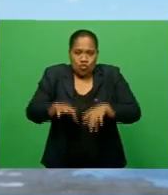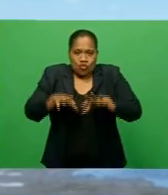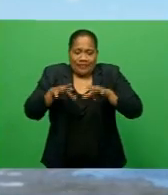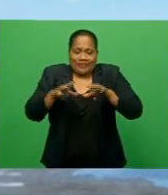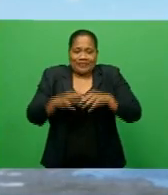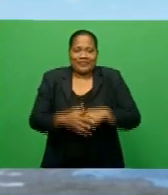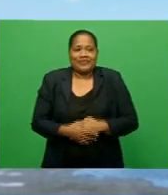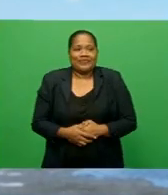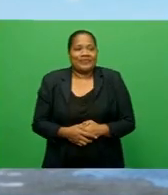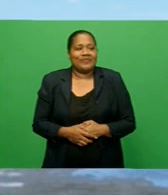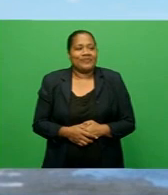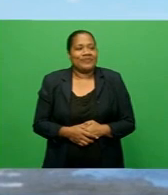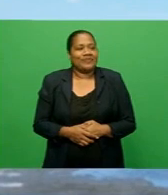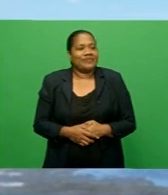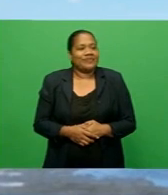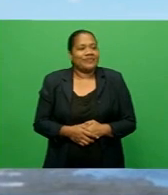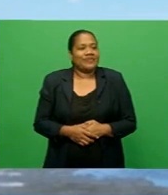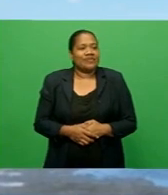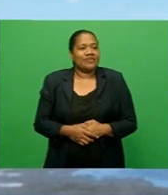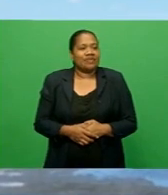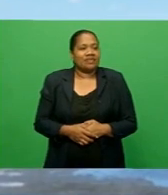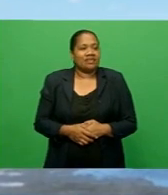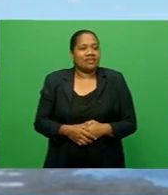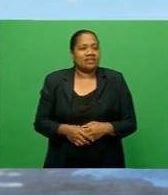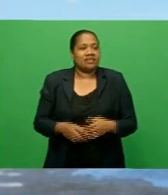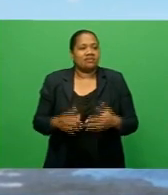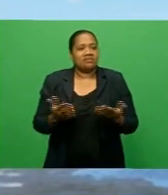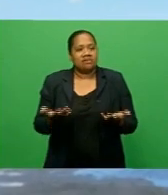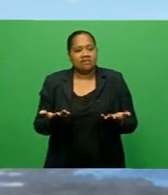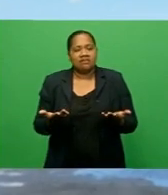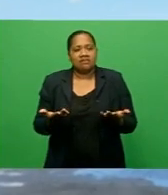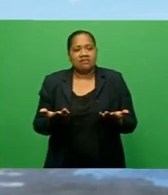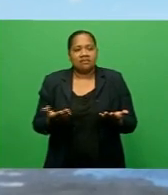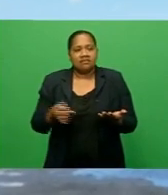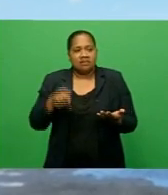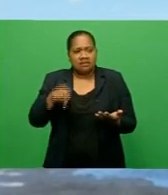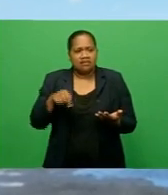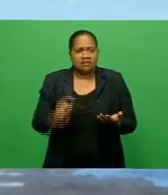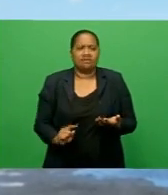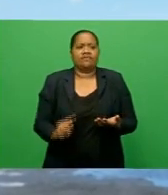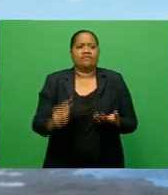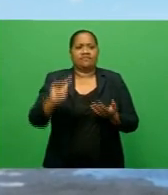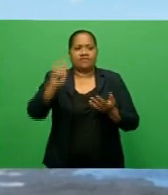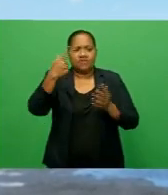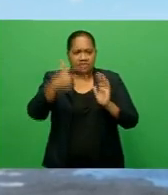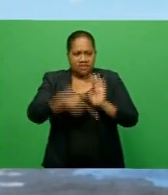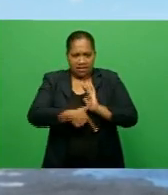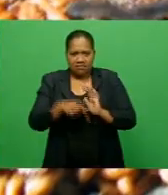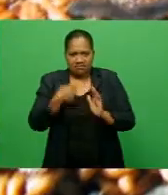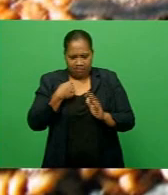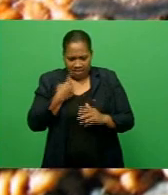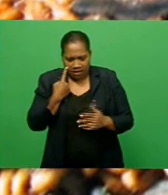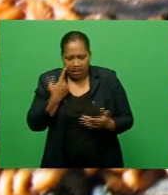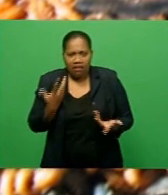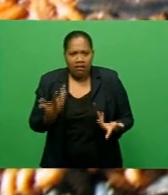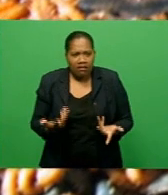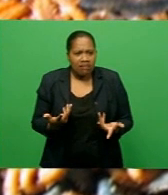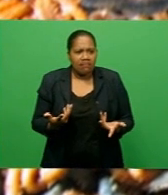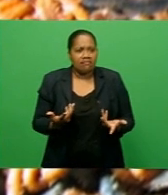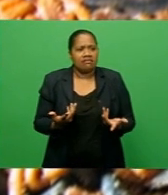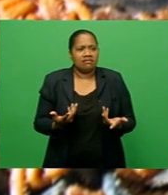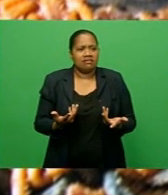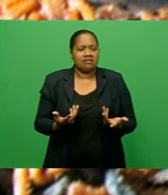Getting poison from Balolo have not been heard of. This is the first time I have heard of it.